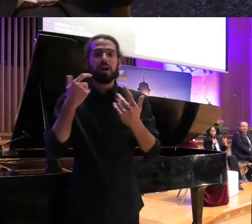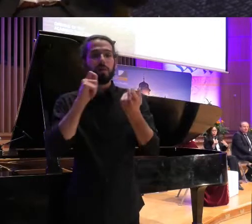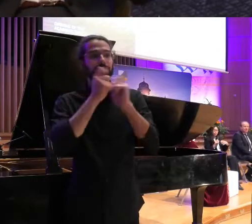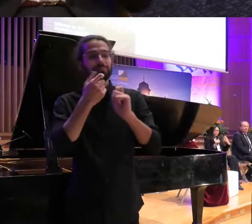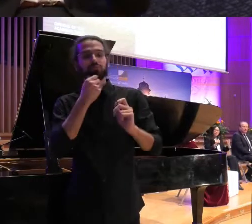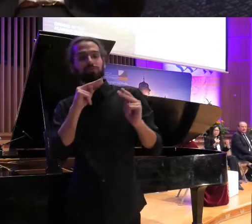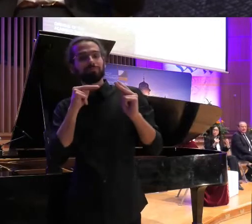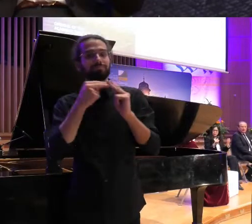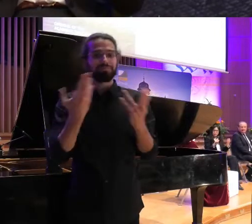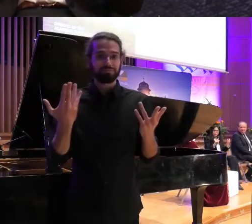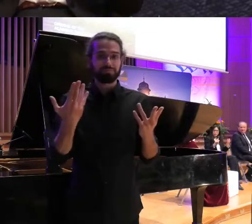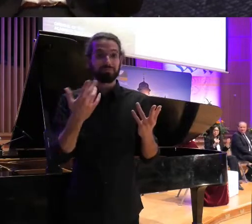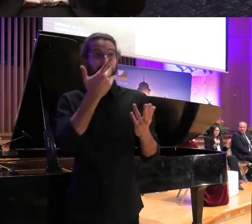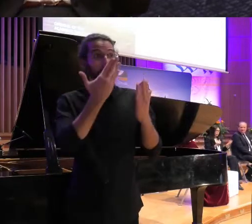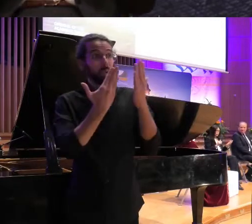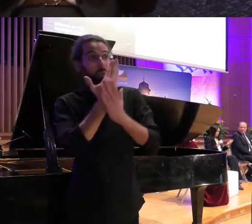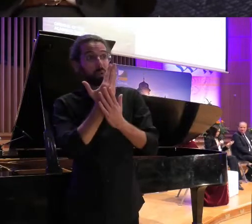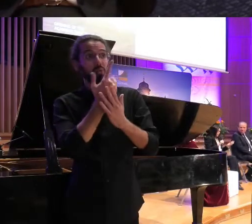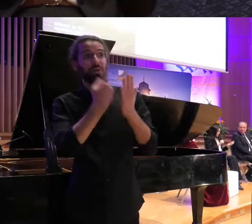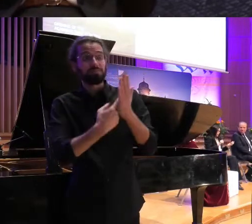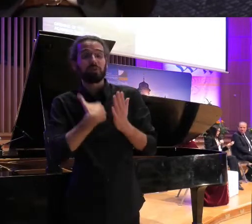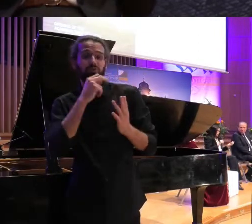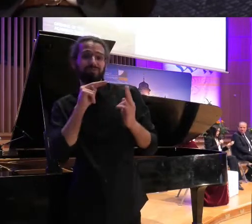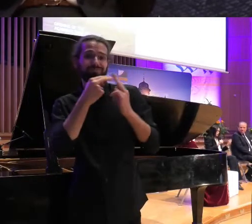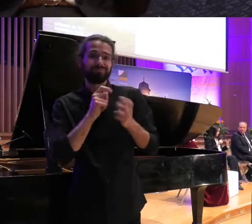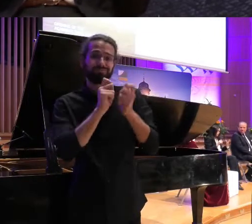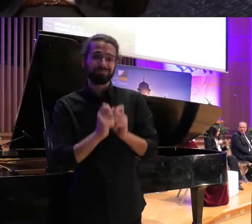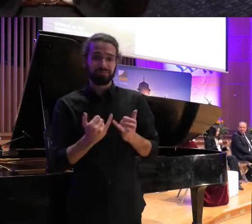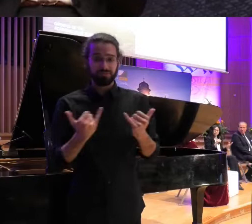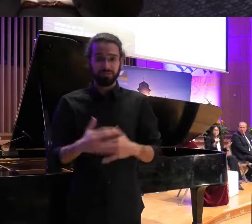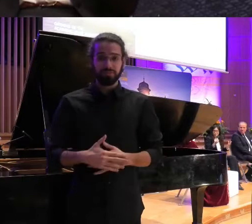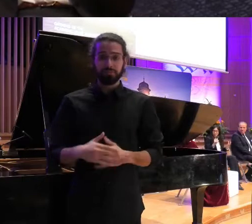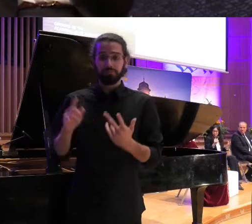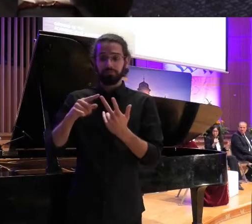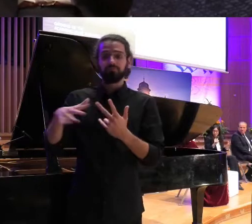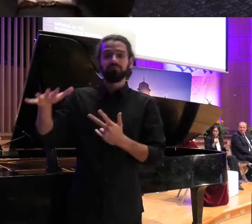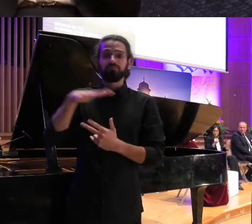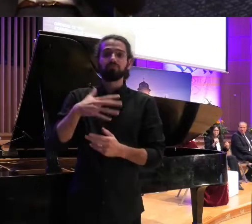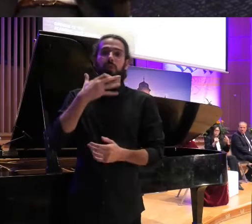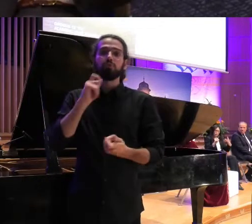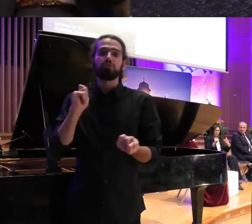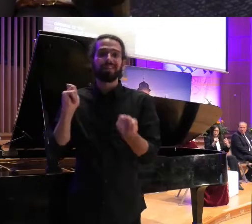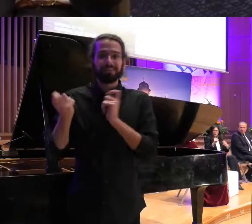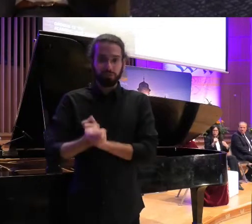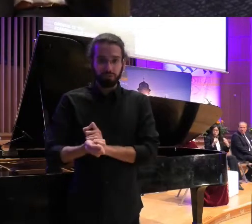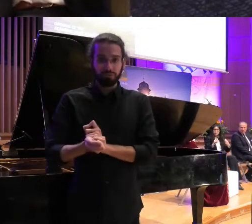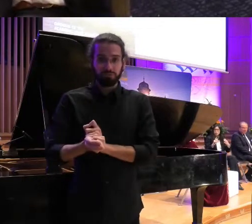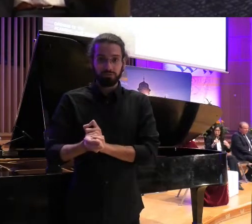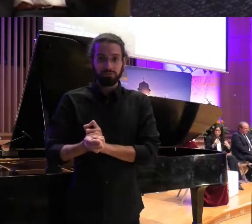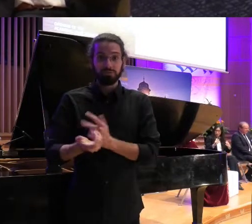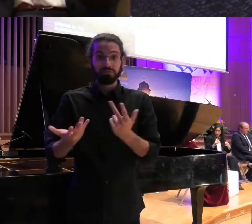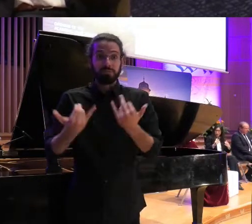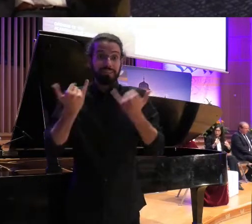to mitigate risks. The third area is about transformation, because we are at a